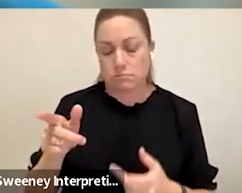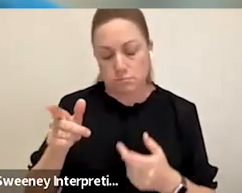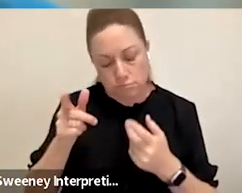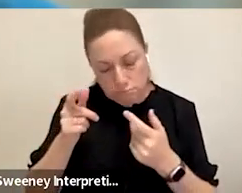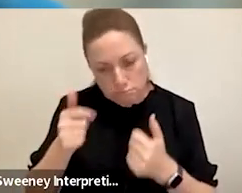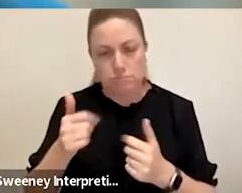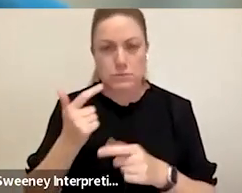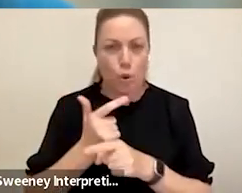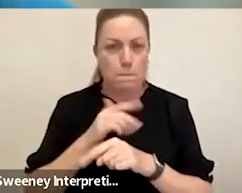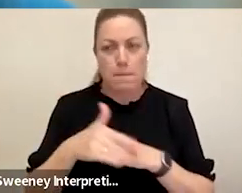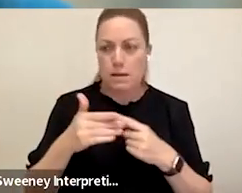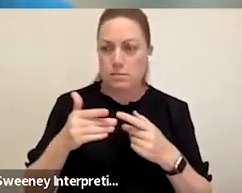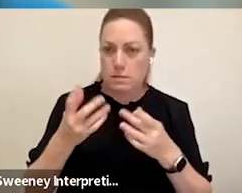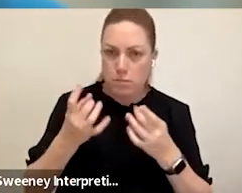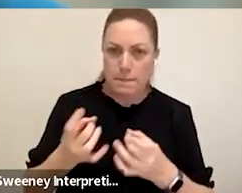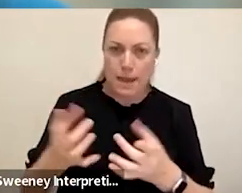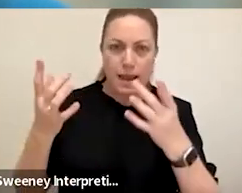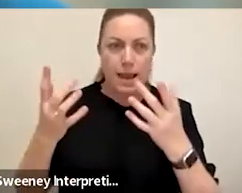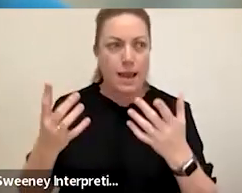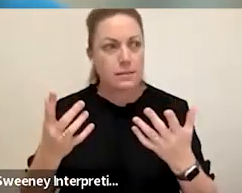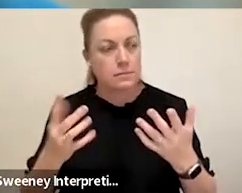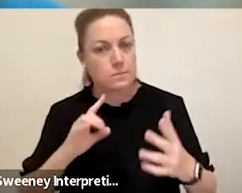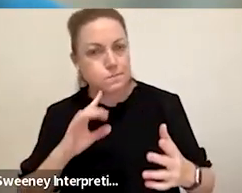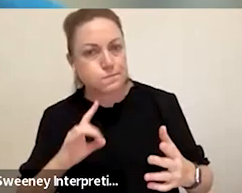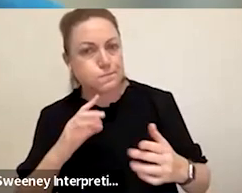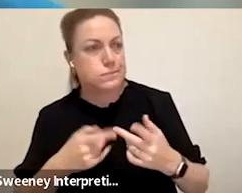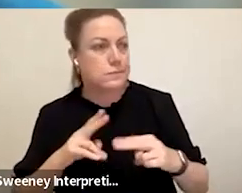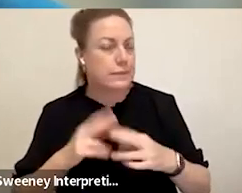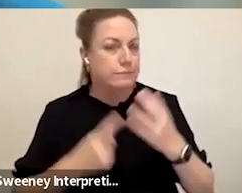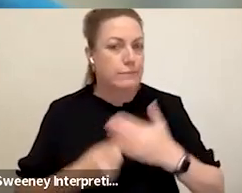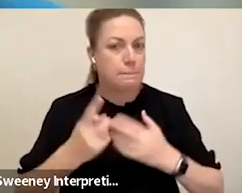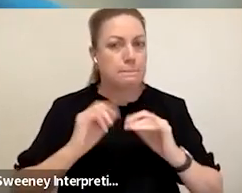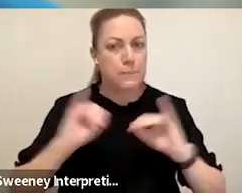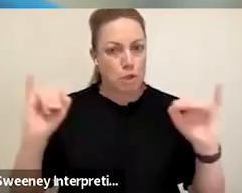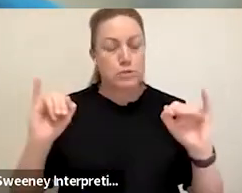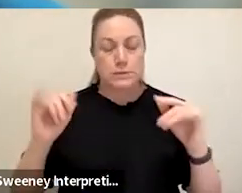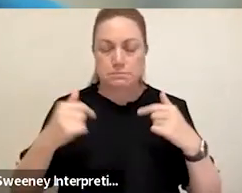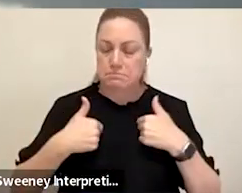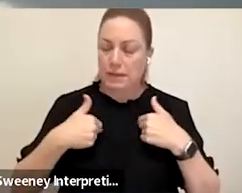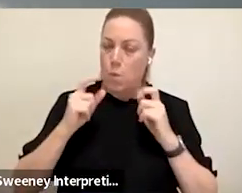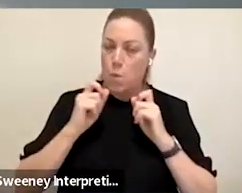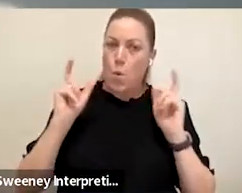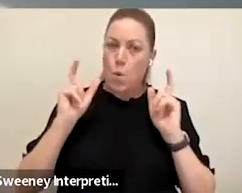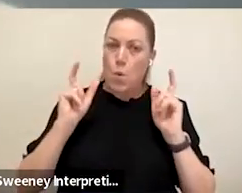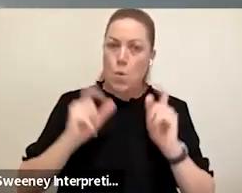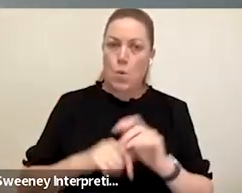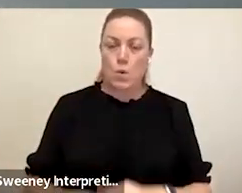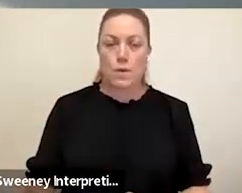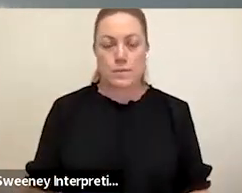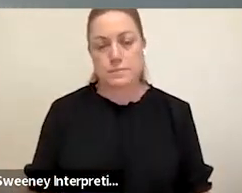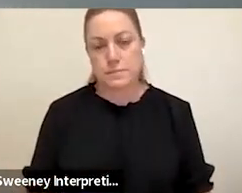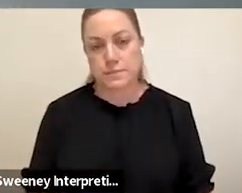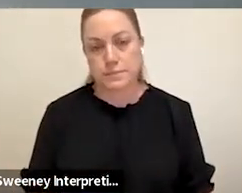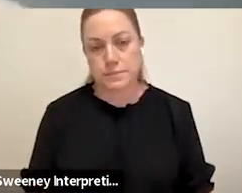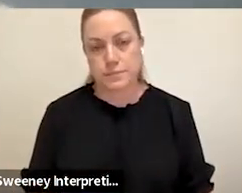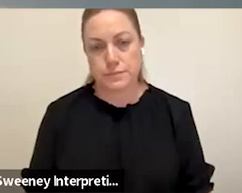they can prepare. So it's been really eye-opening. Thanks so much, Emma. And I think your story